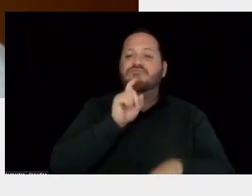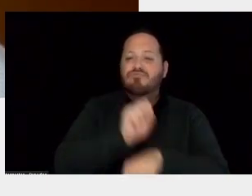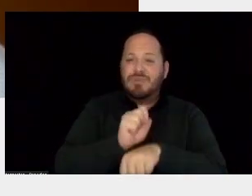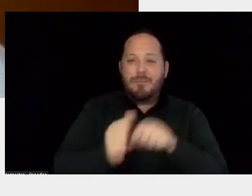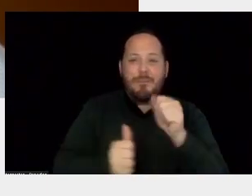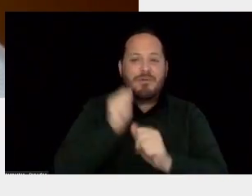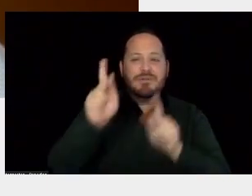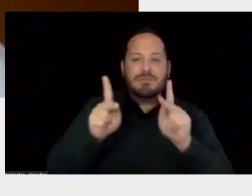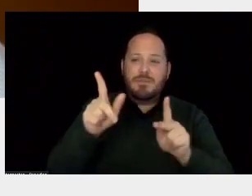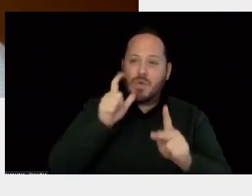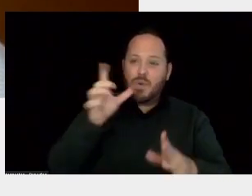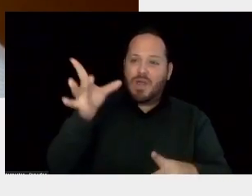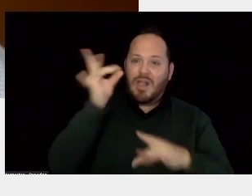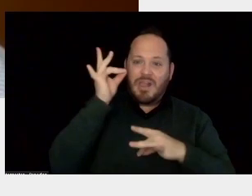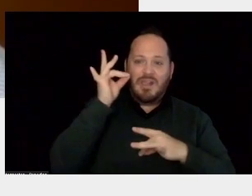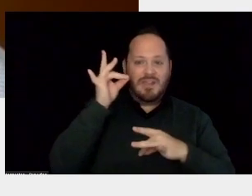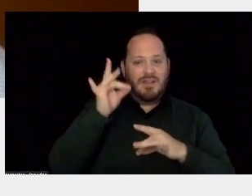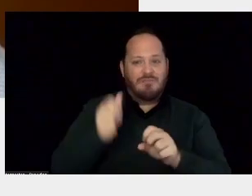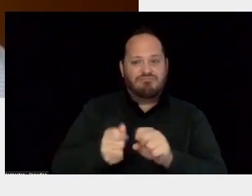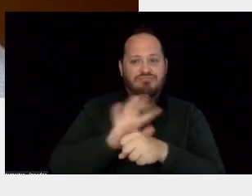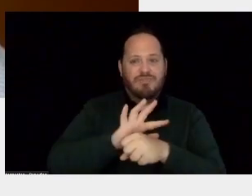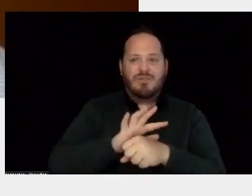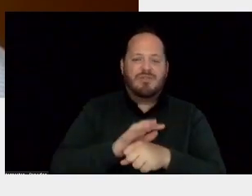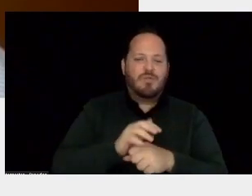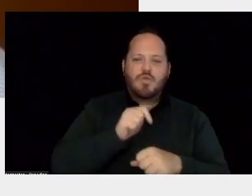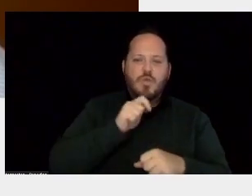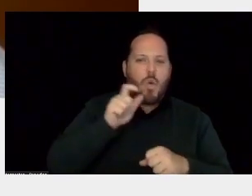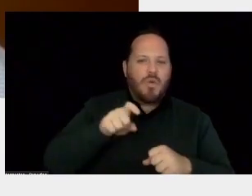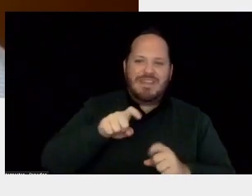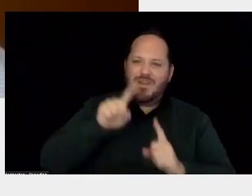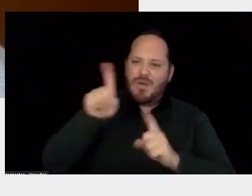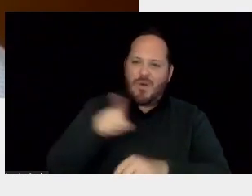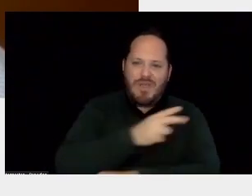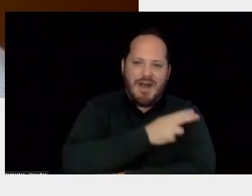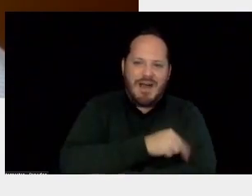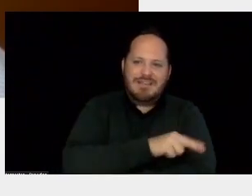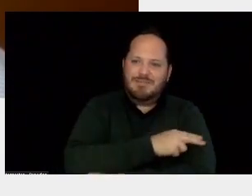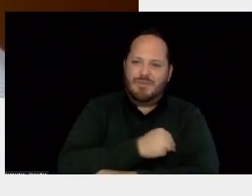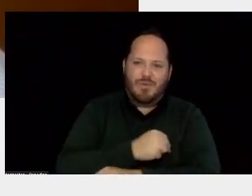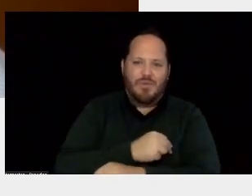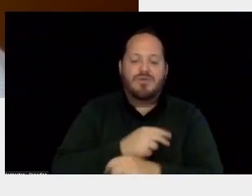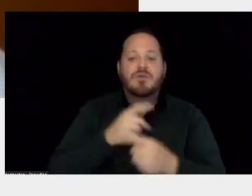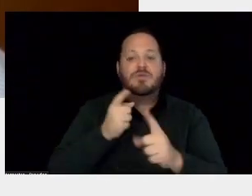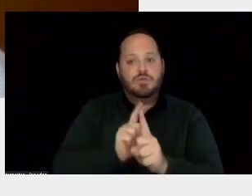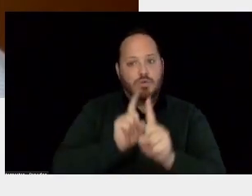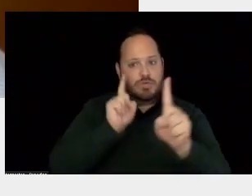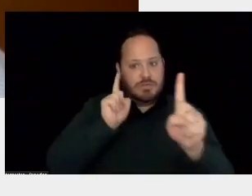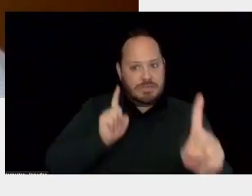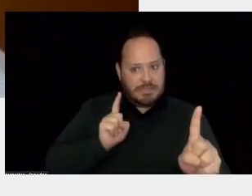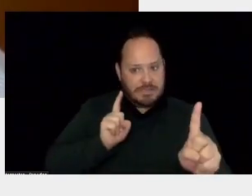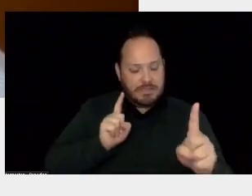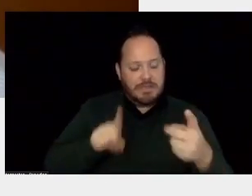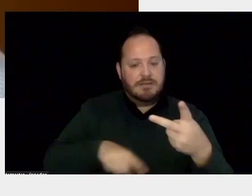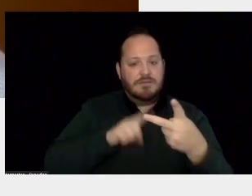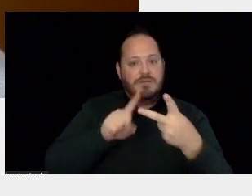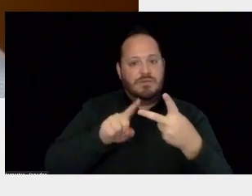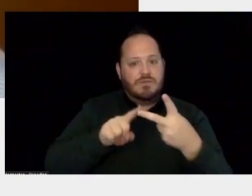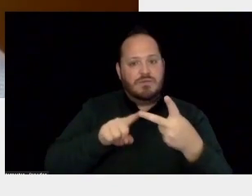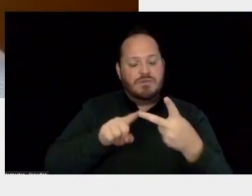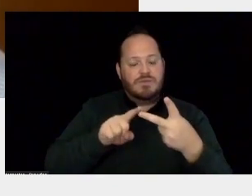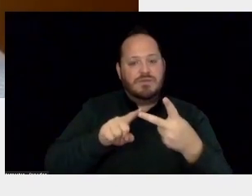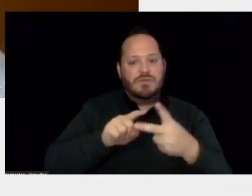Social distancing, staying at home when you don't have to be at work, or out of the house is key. It is